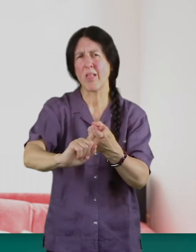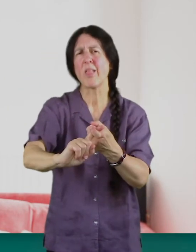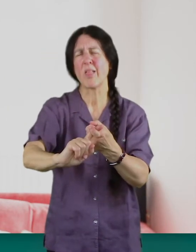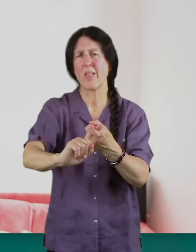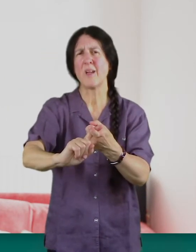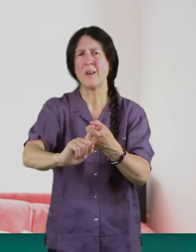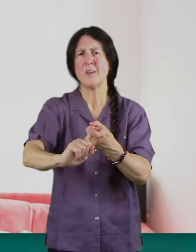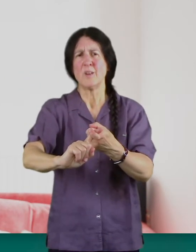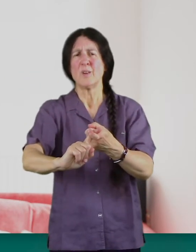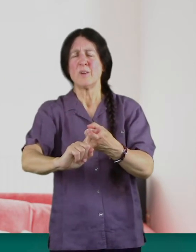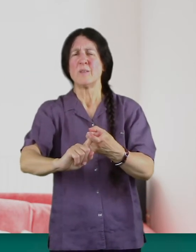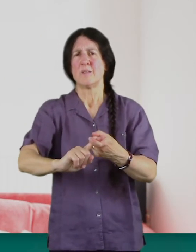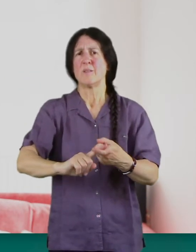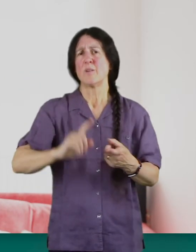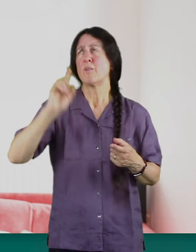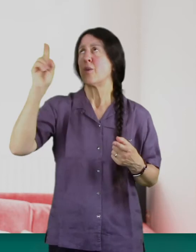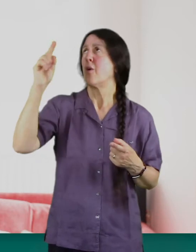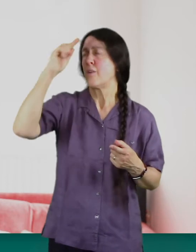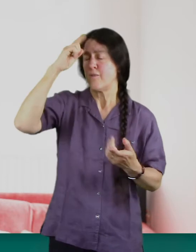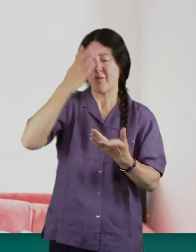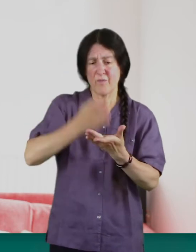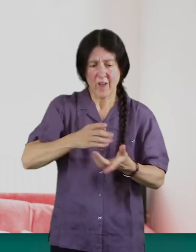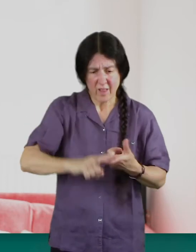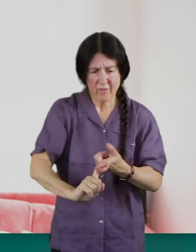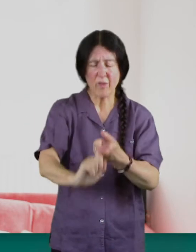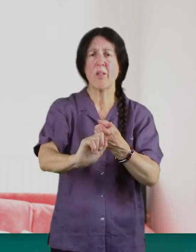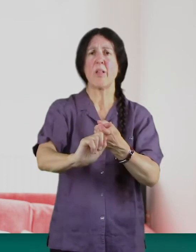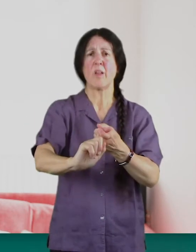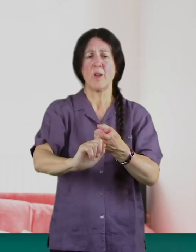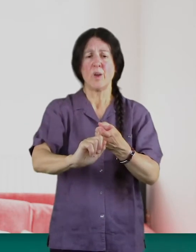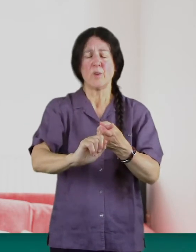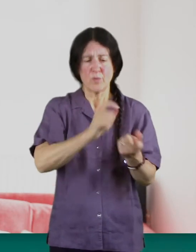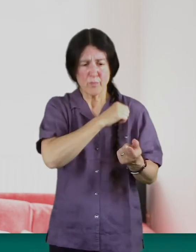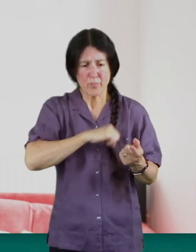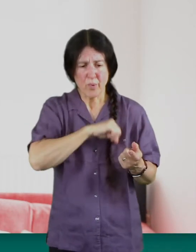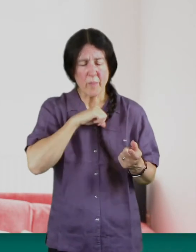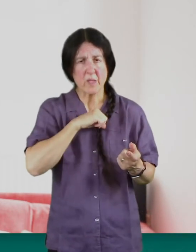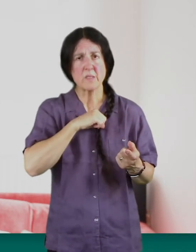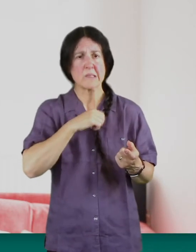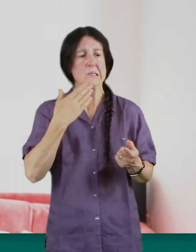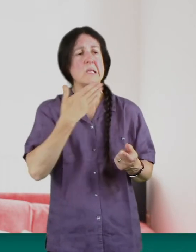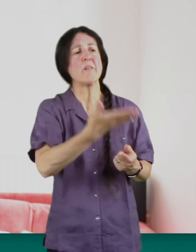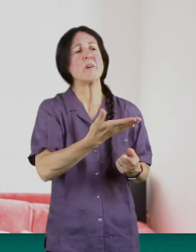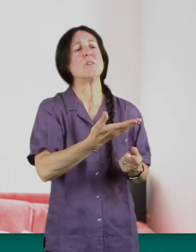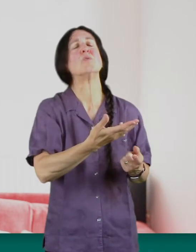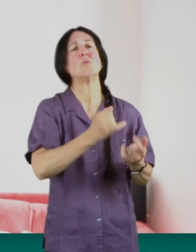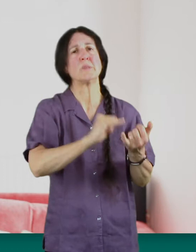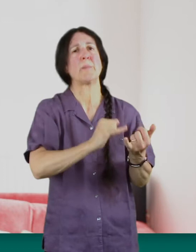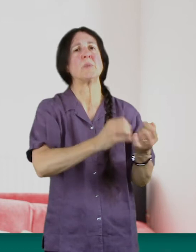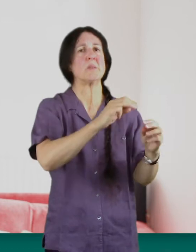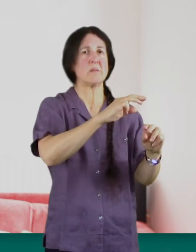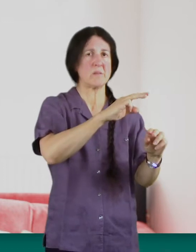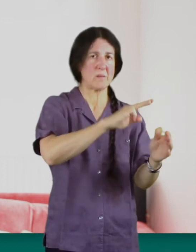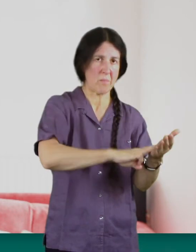to Samson's mum and to Samson at the very beginning of his life. Tim Keller talks